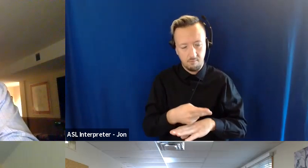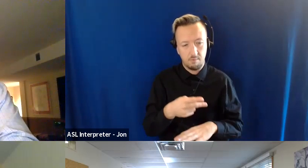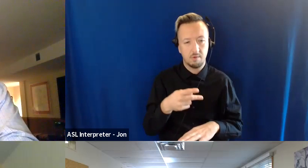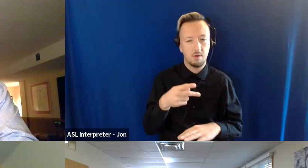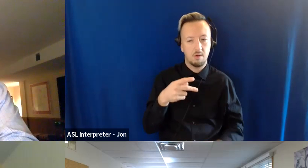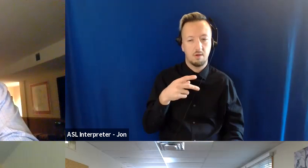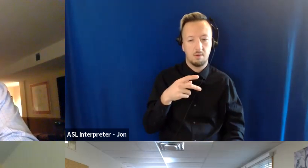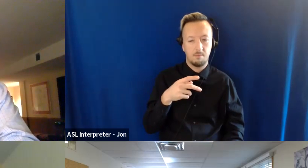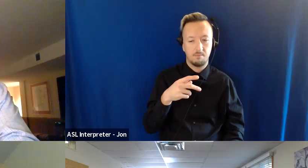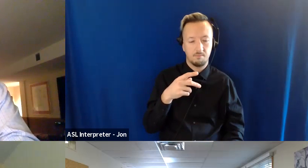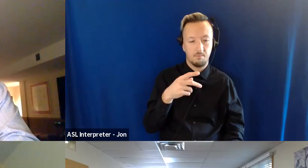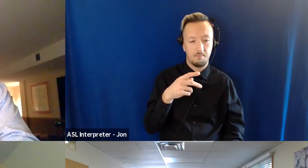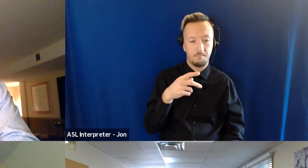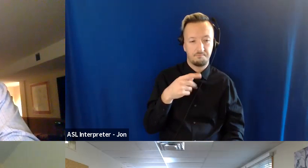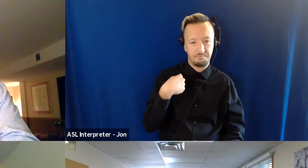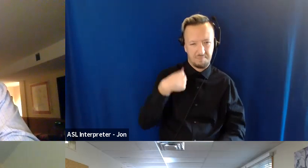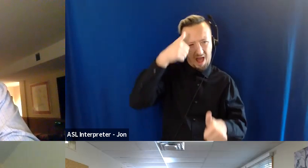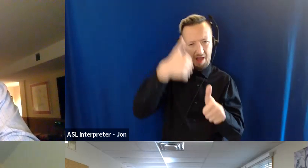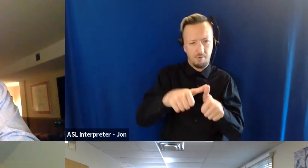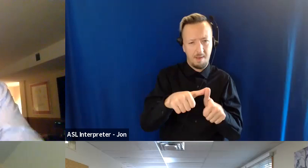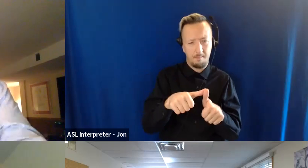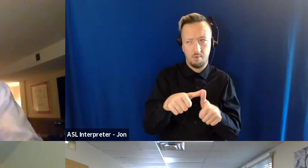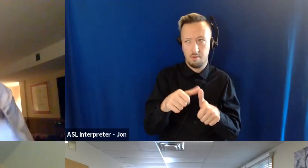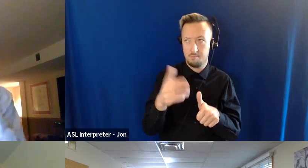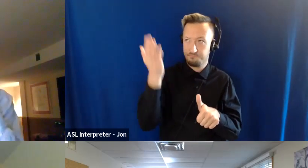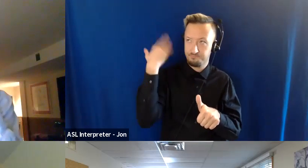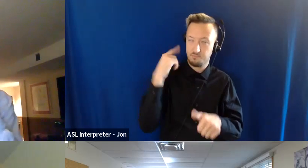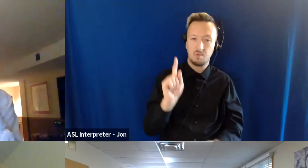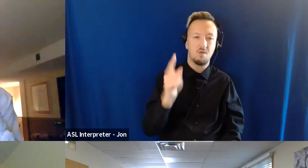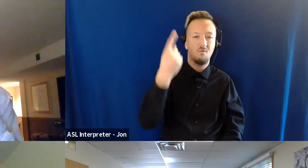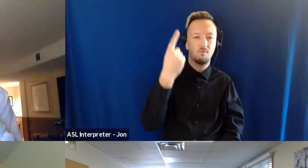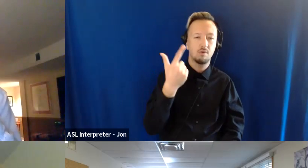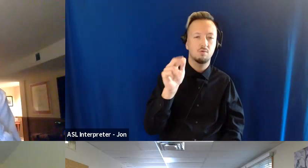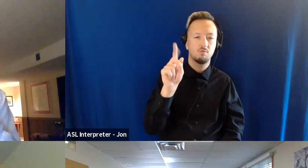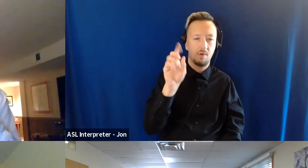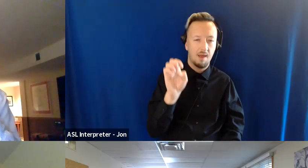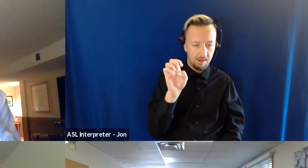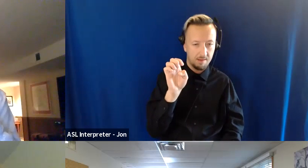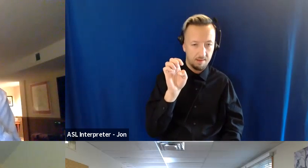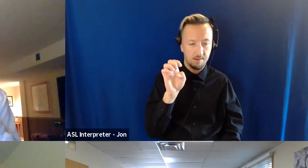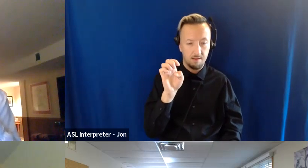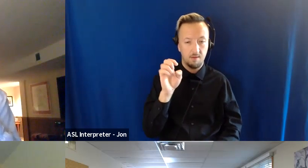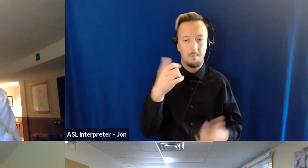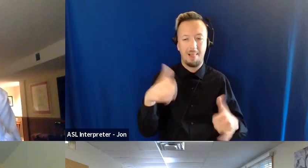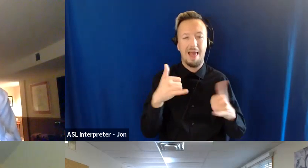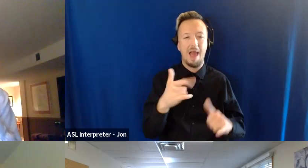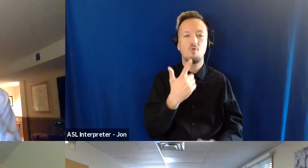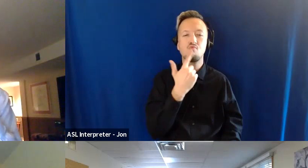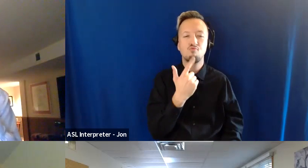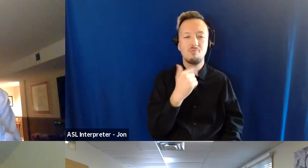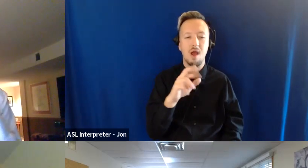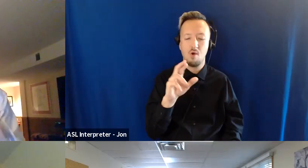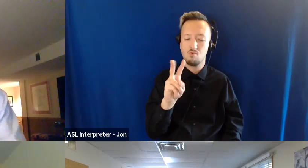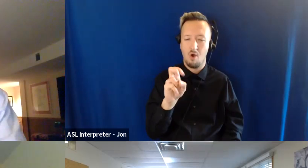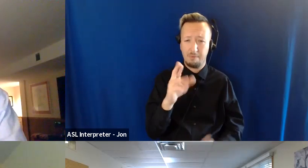of, I remember in 1st grade playing in the back, and we played Red Rover. The young